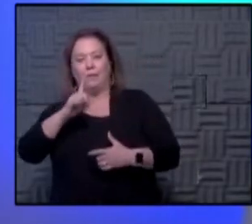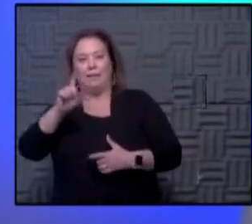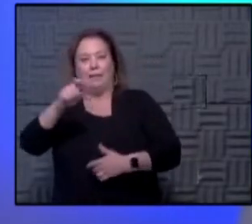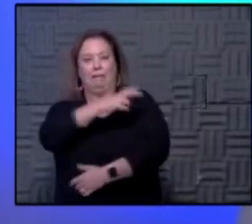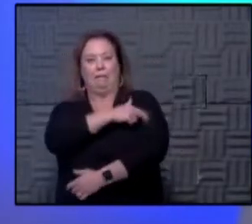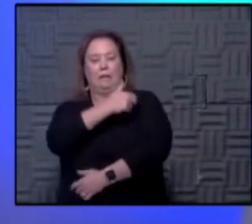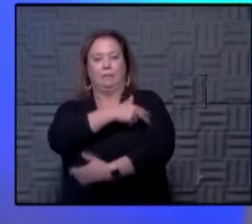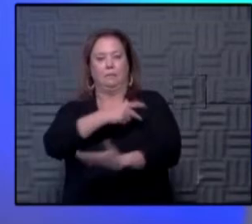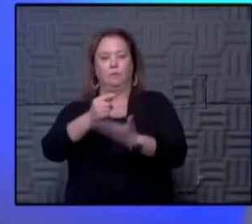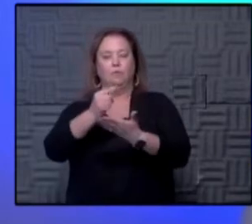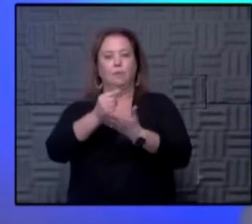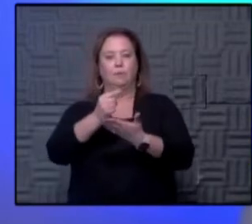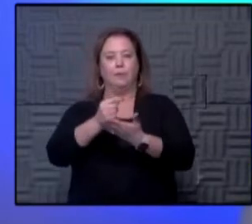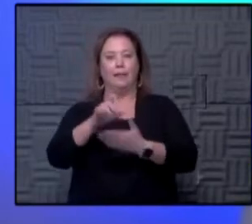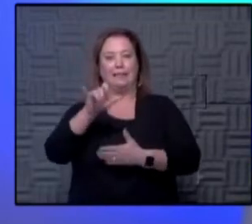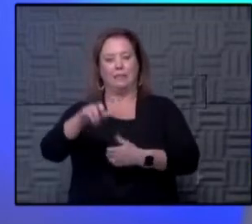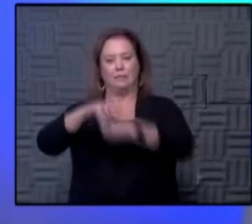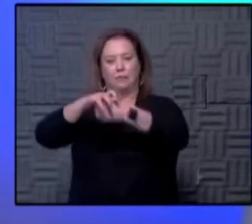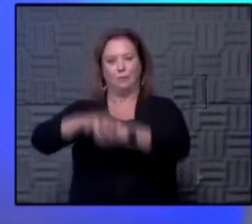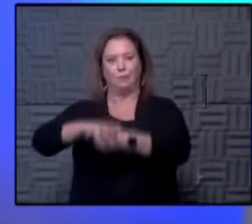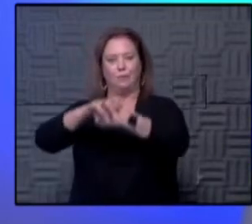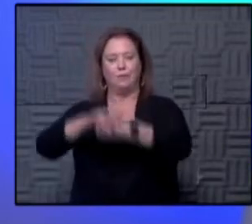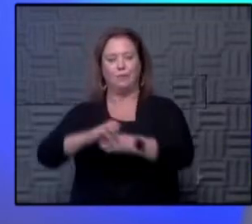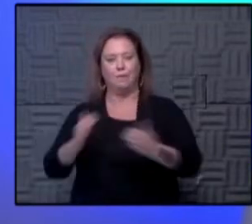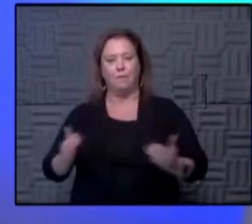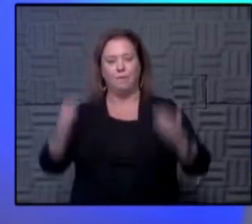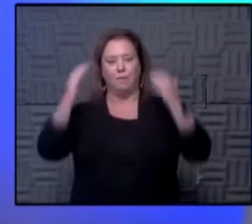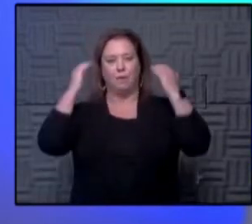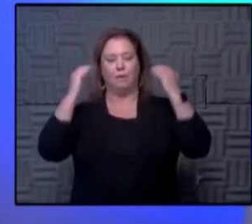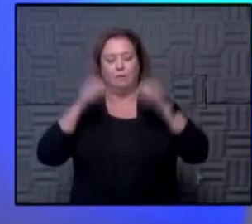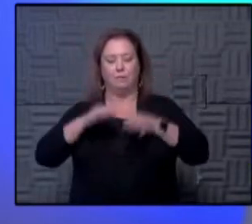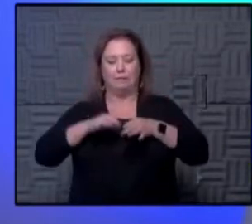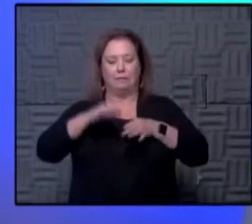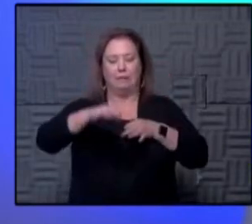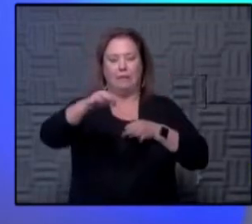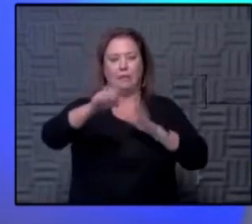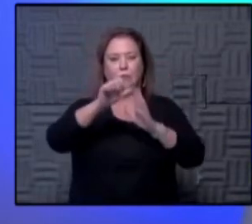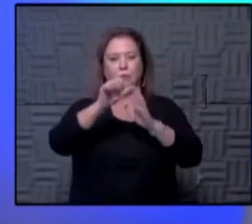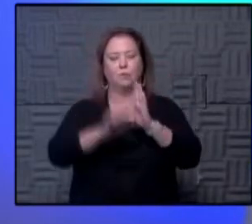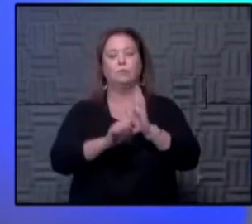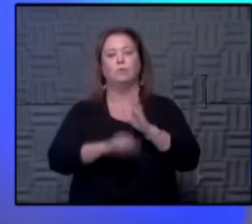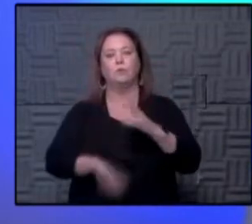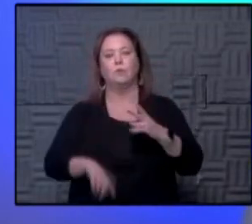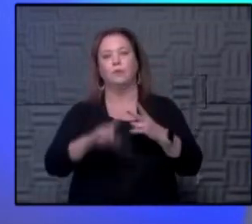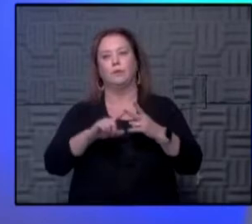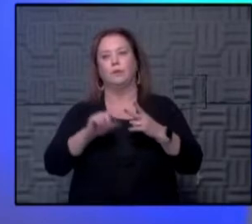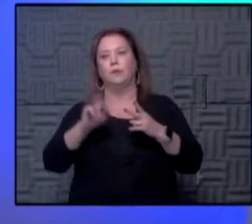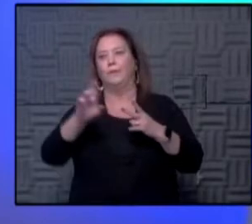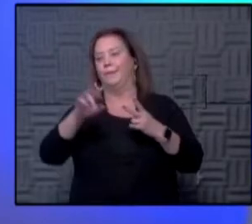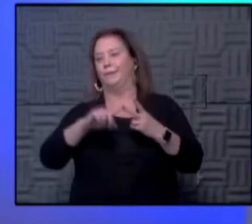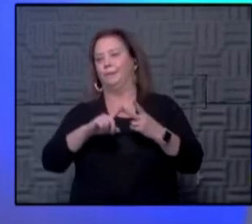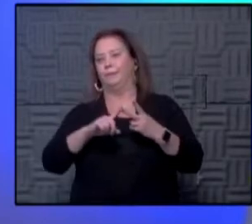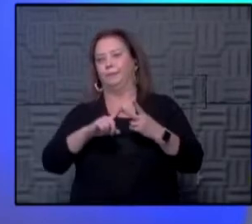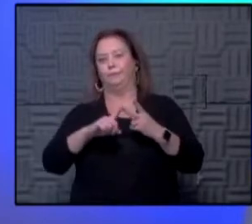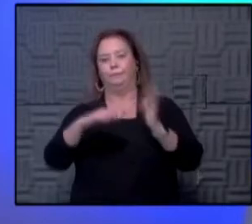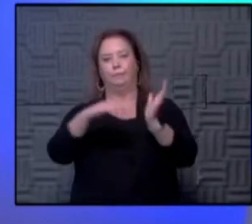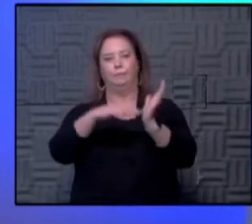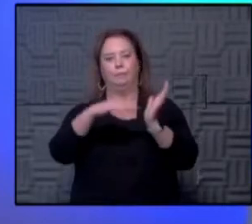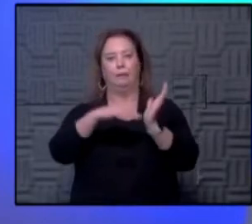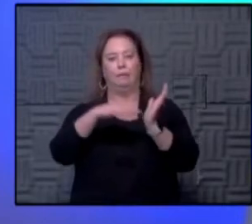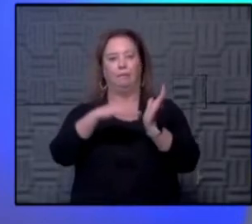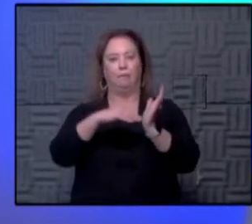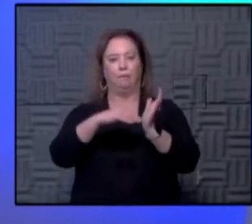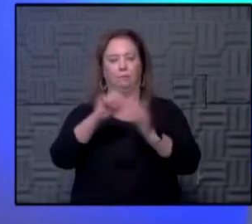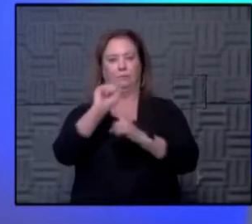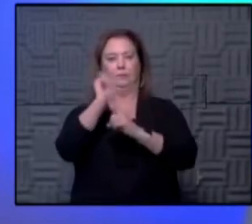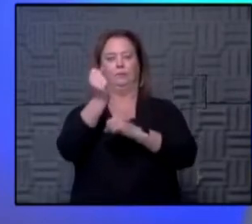hospital treatment. And that's where the stress is coming from. It's delaying surgeries that need to be done or just having medical